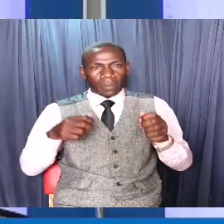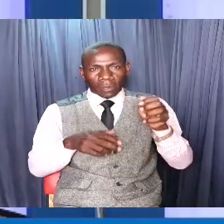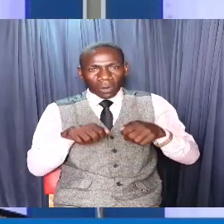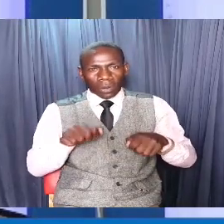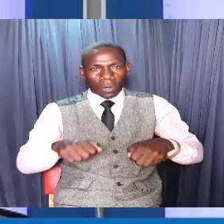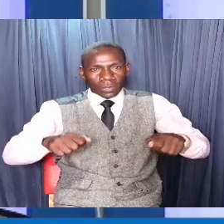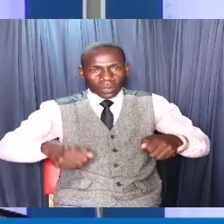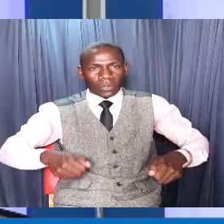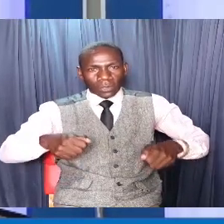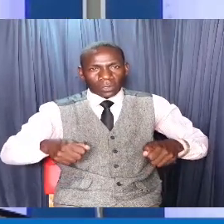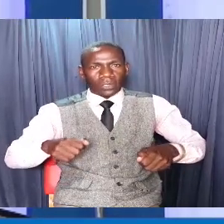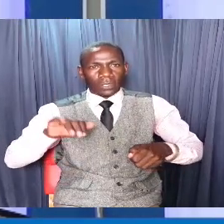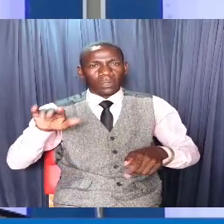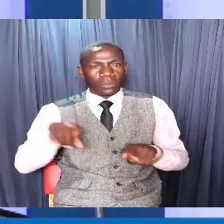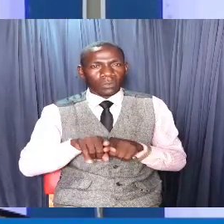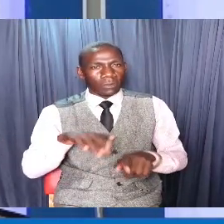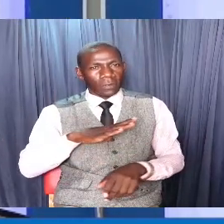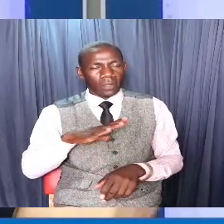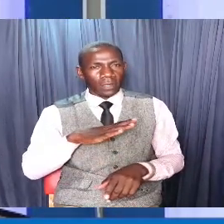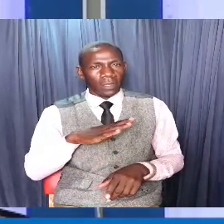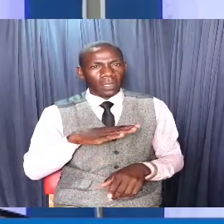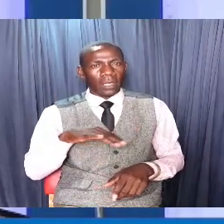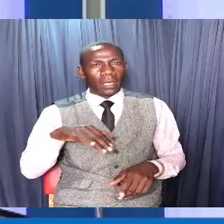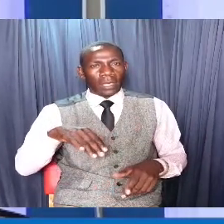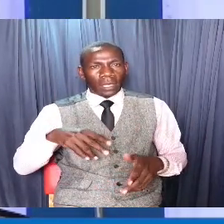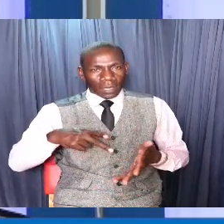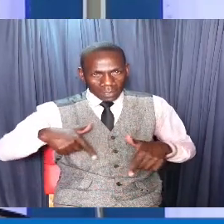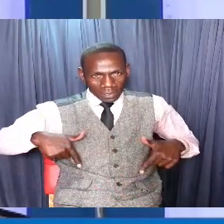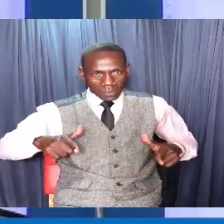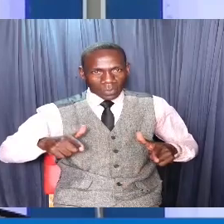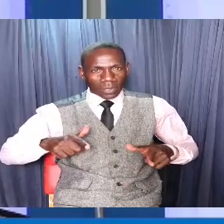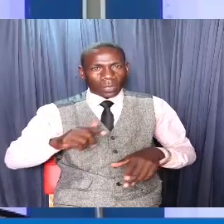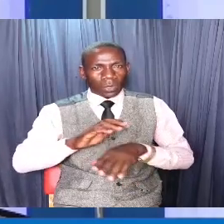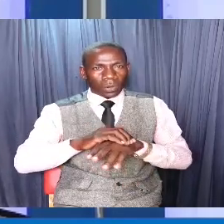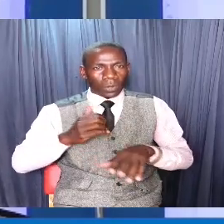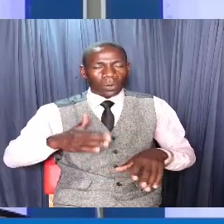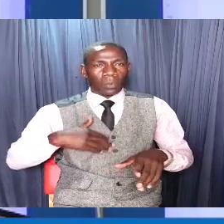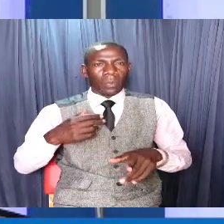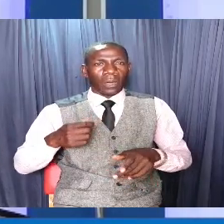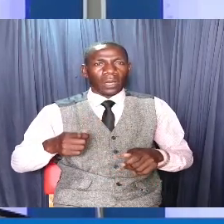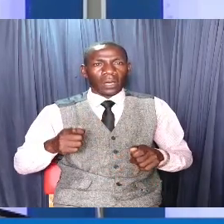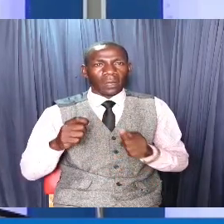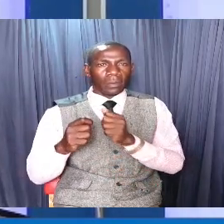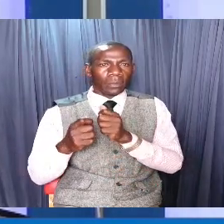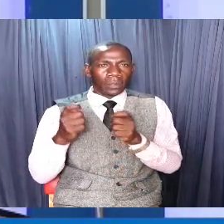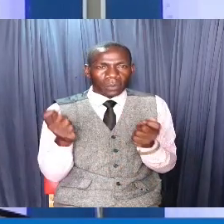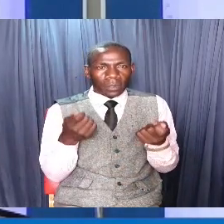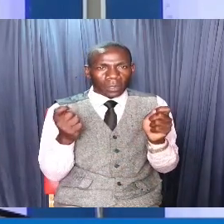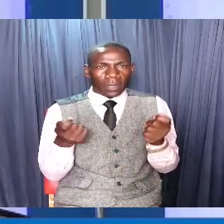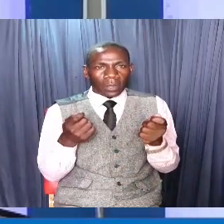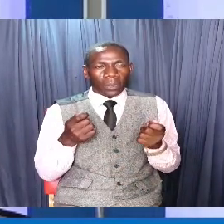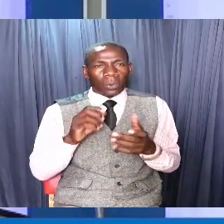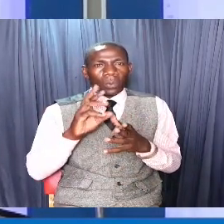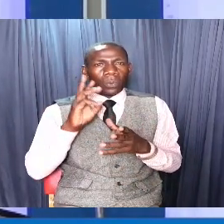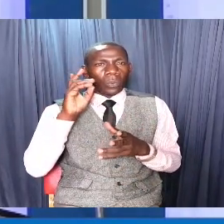My horses are yours too. Bas. Fine. Wacha niite waganga wangu. Let me call my magicians. Niwaulize kama niende au nisiende.